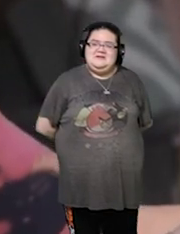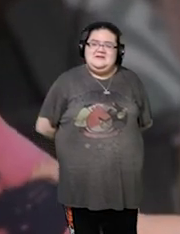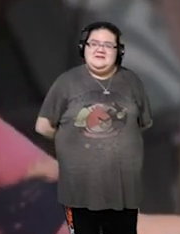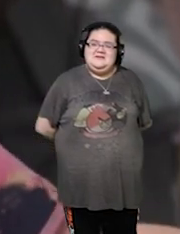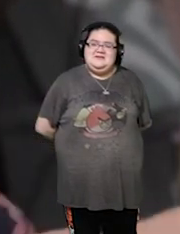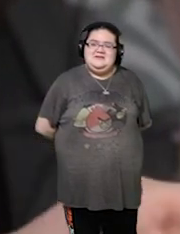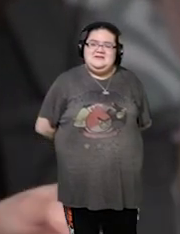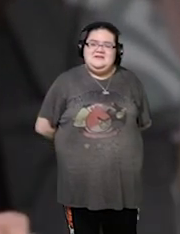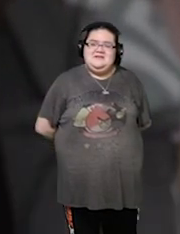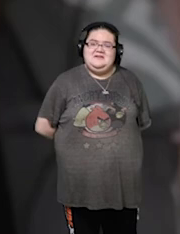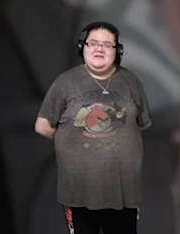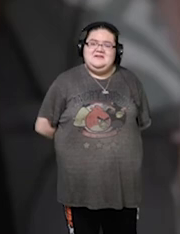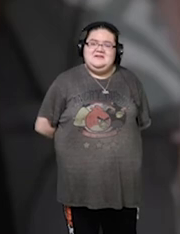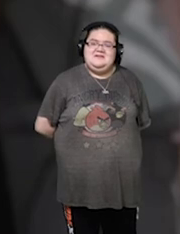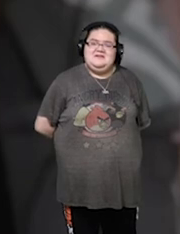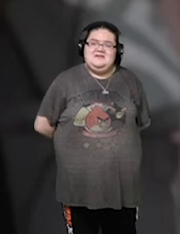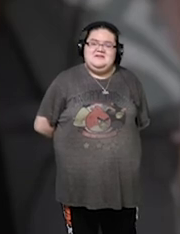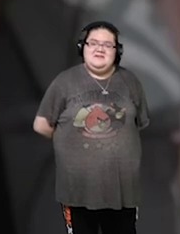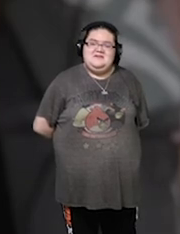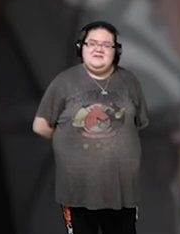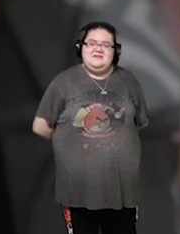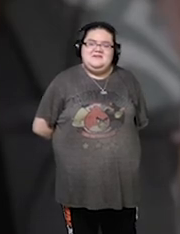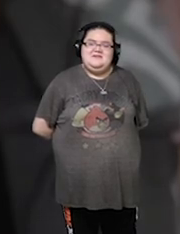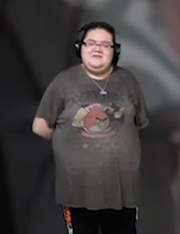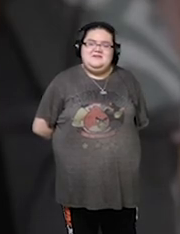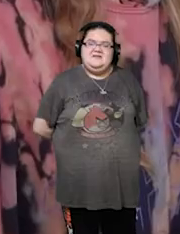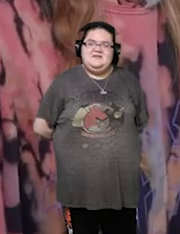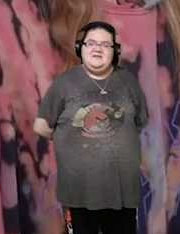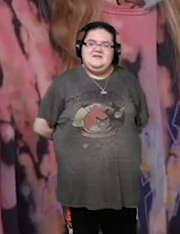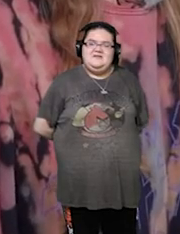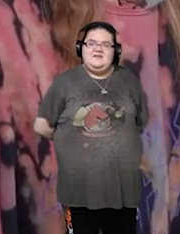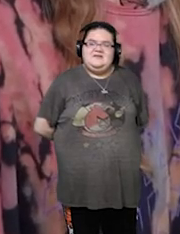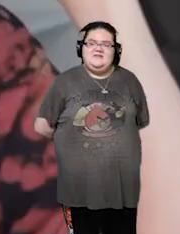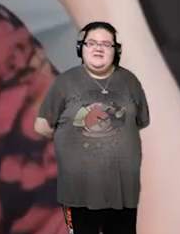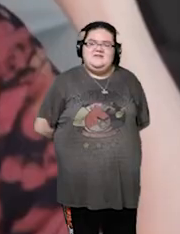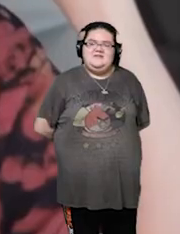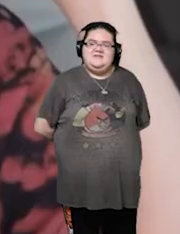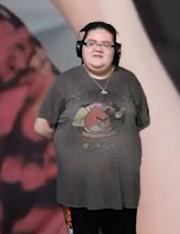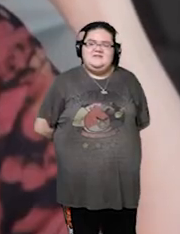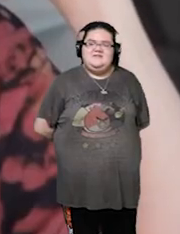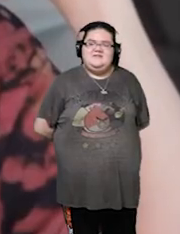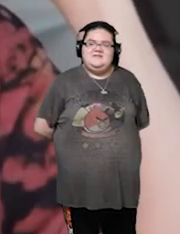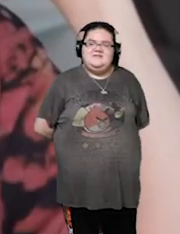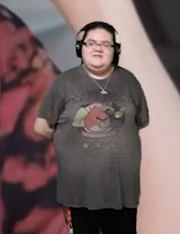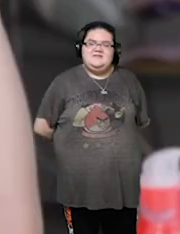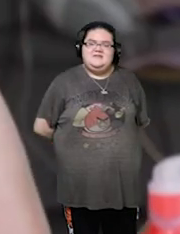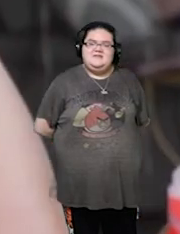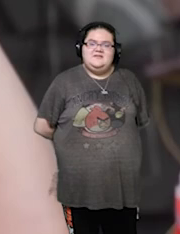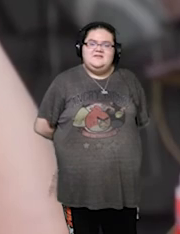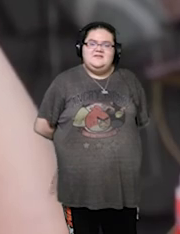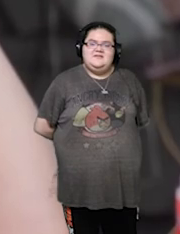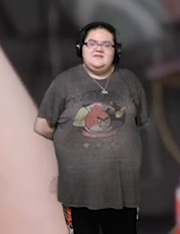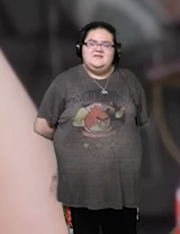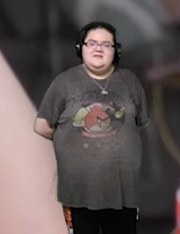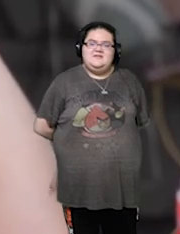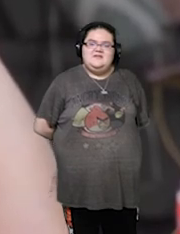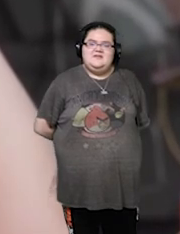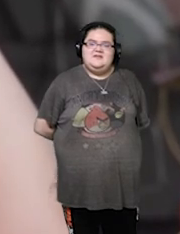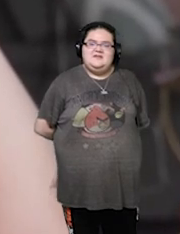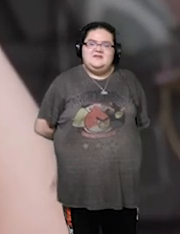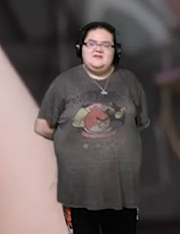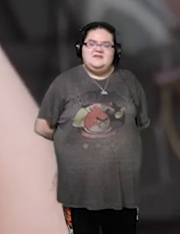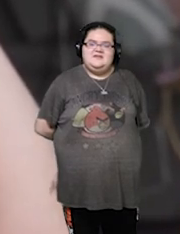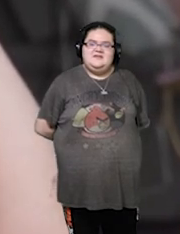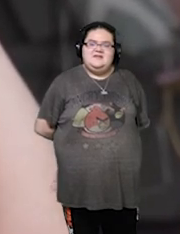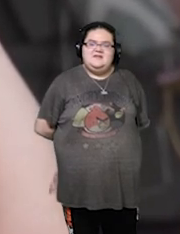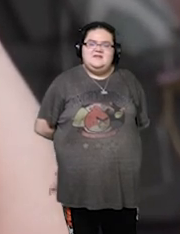uncomfortable. I think that the tubular one, the longer one, is like, I can't smell anything. I feel like the left one is the Durex one, but the right one is like a weird, but